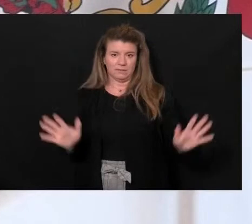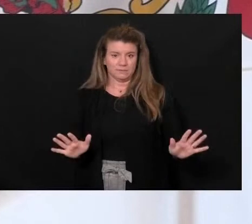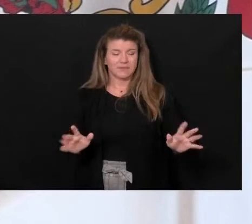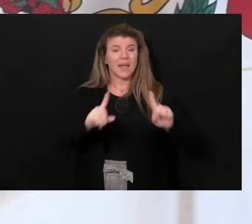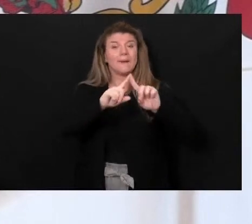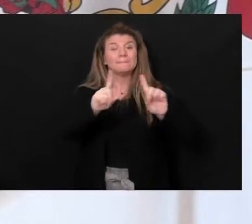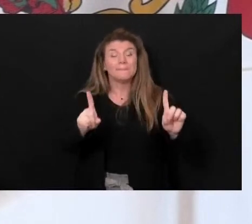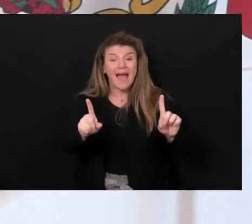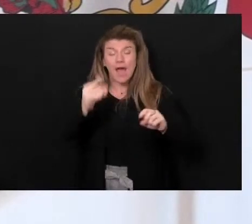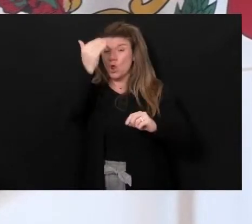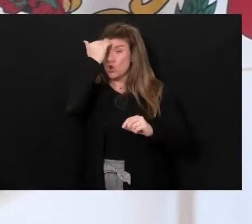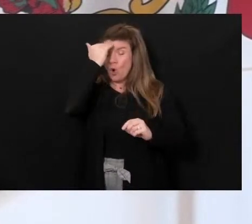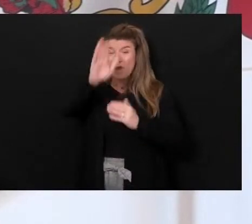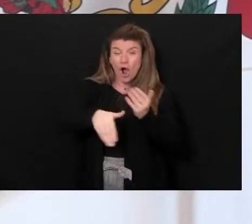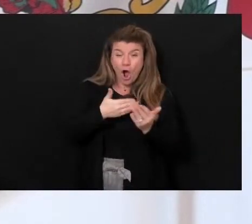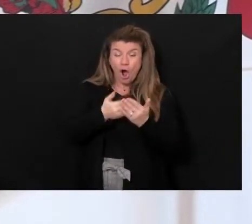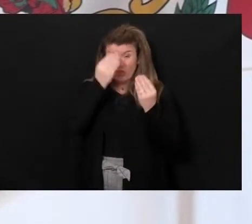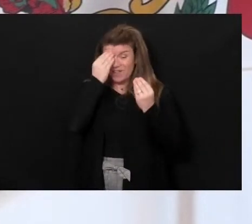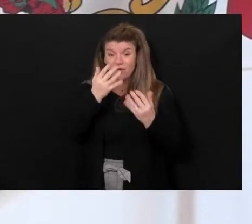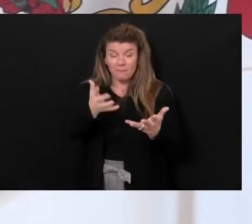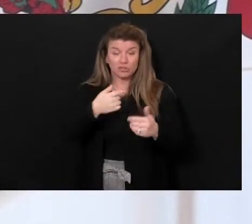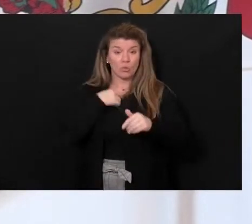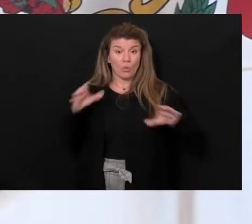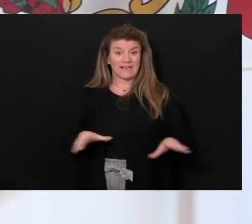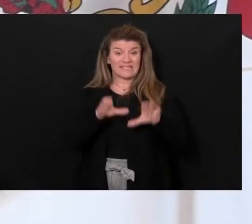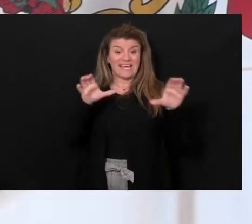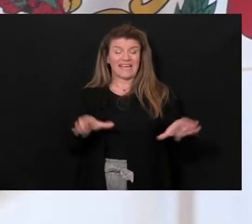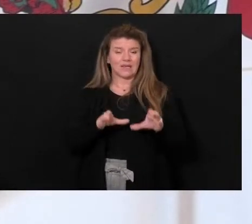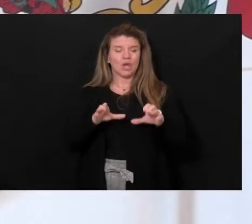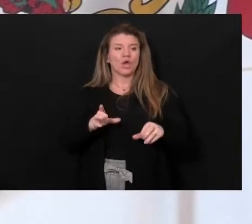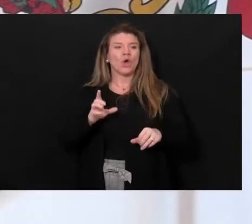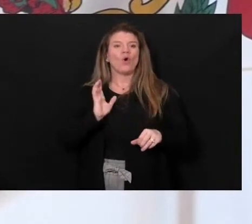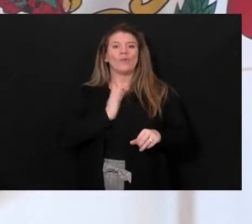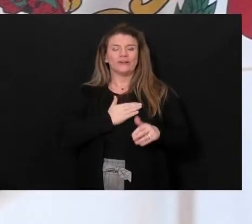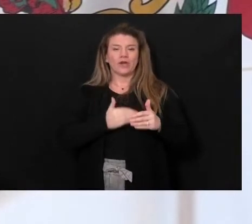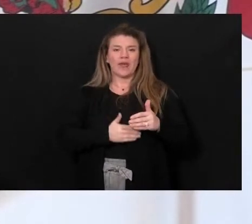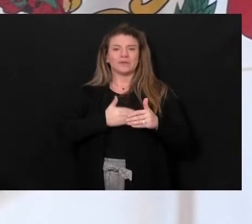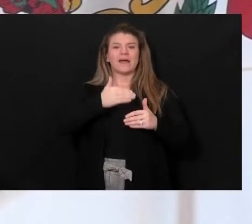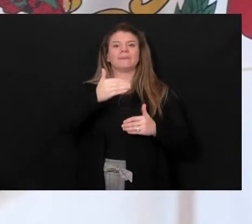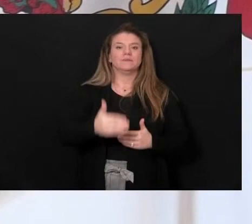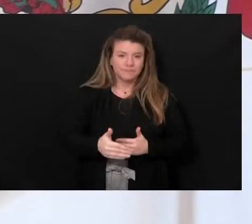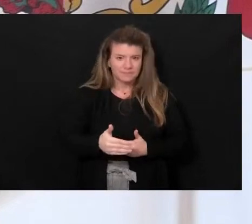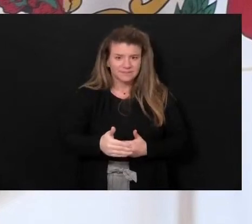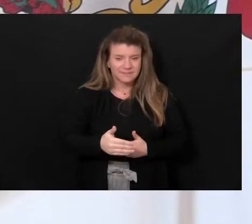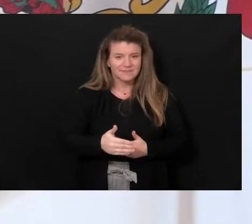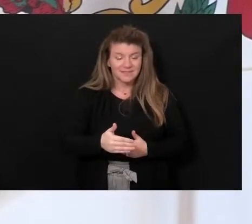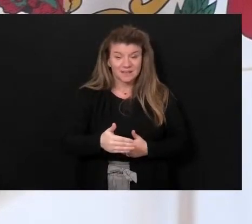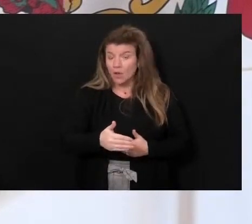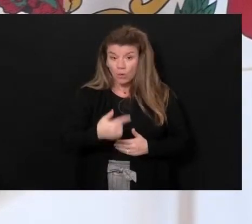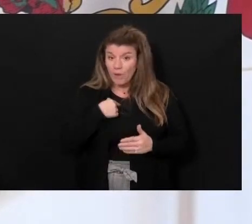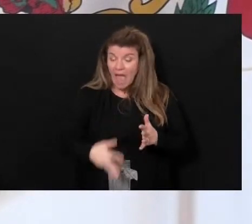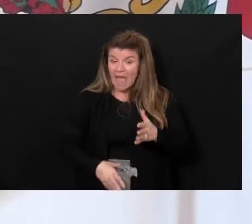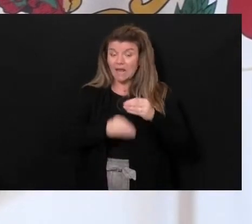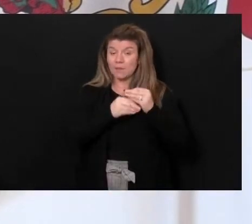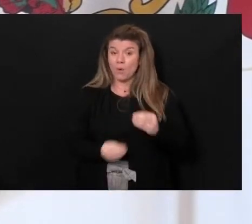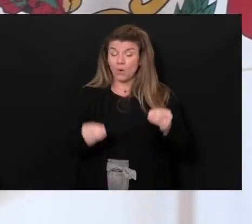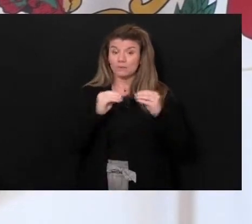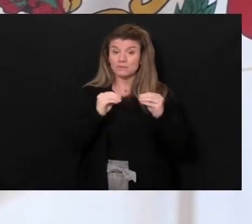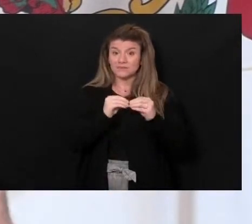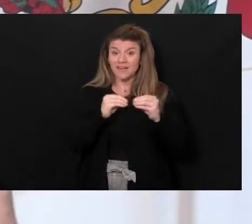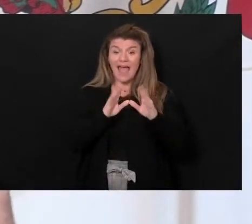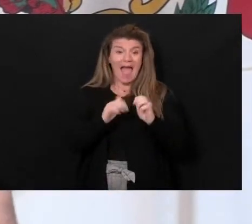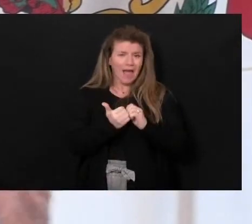But with all of that, then what we did is we went even another step further. We went another step further by